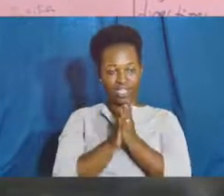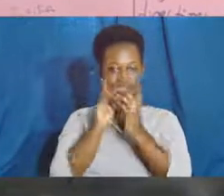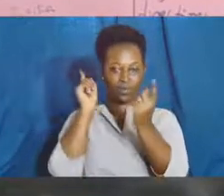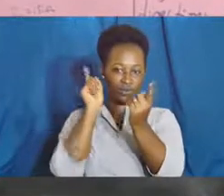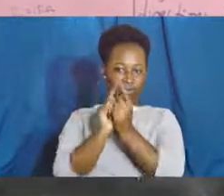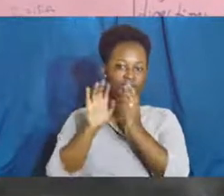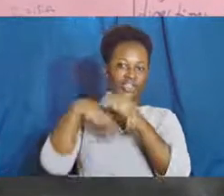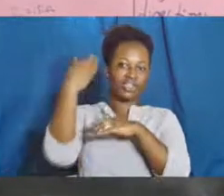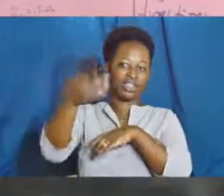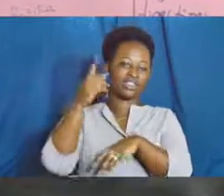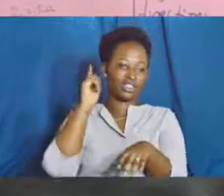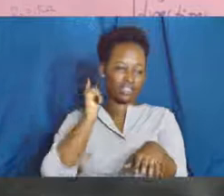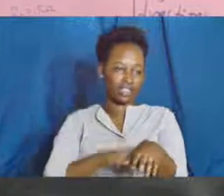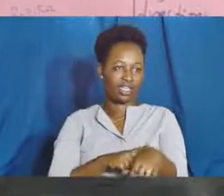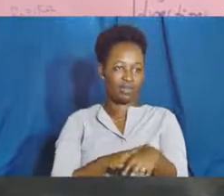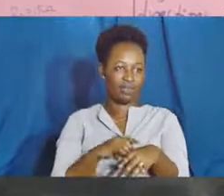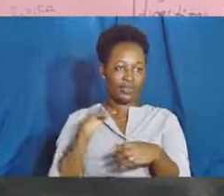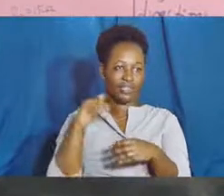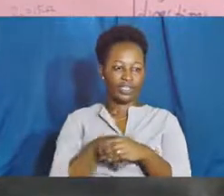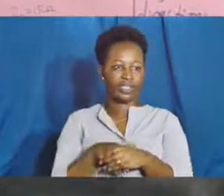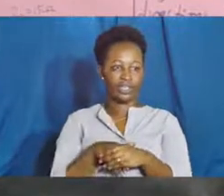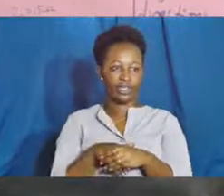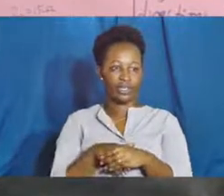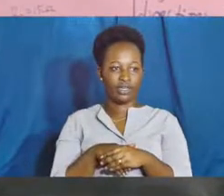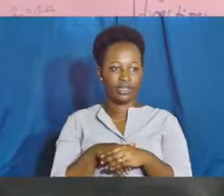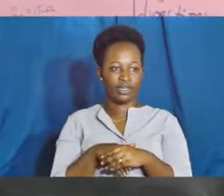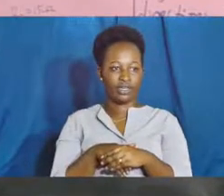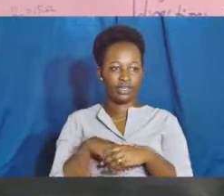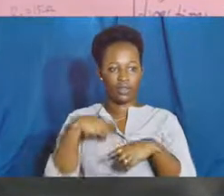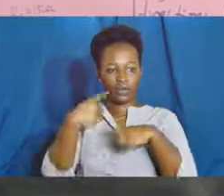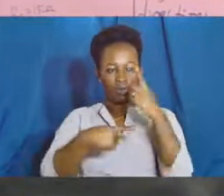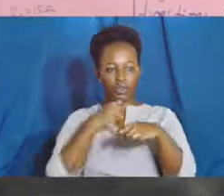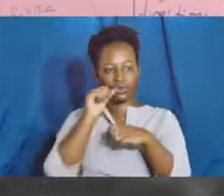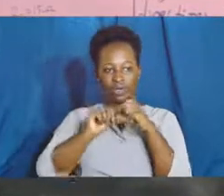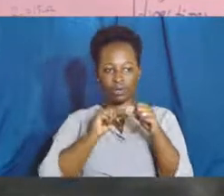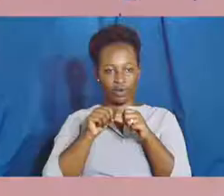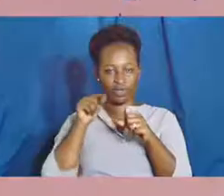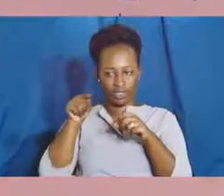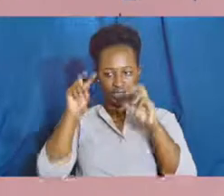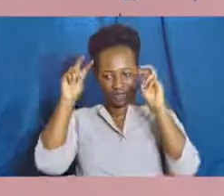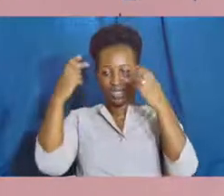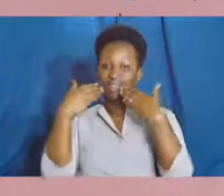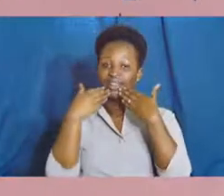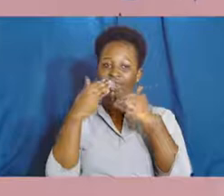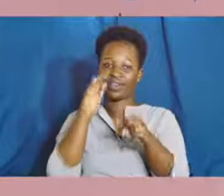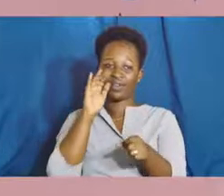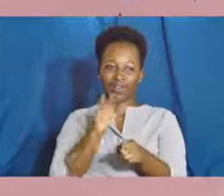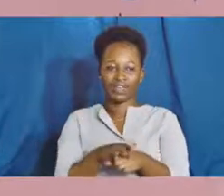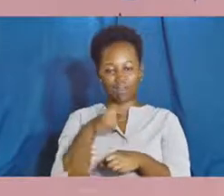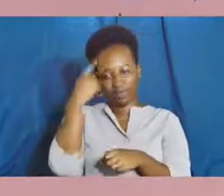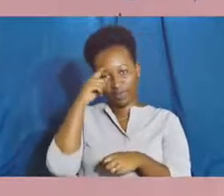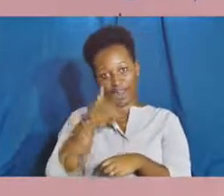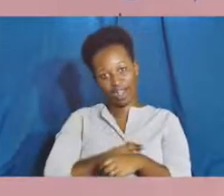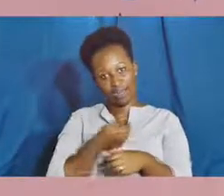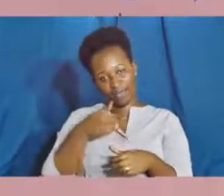the next time into continuation about this unit. Thank you very much for having me